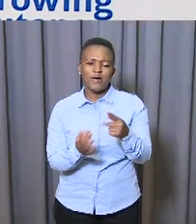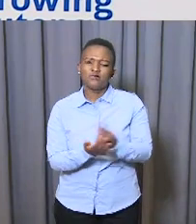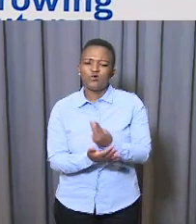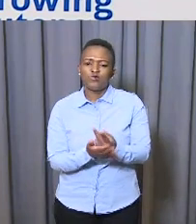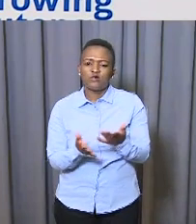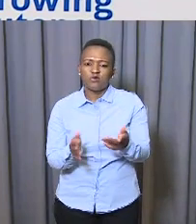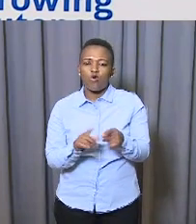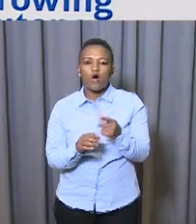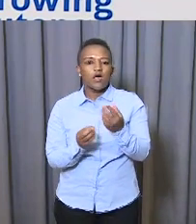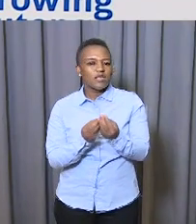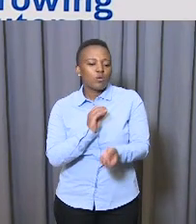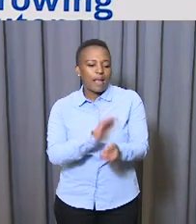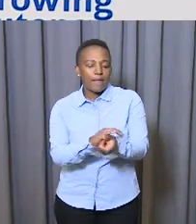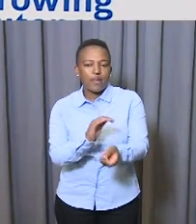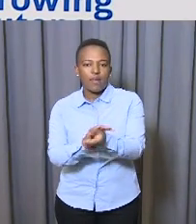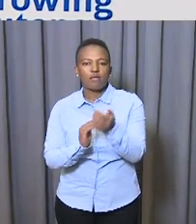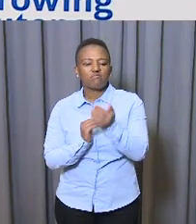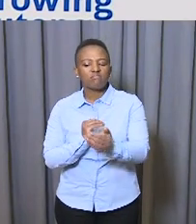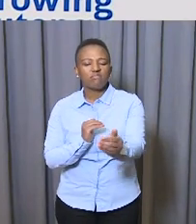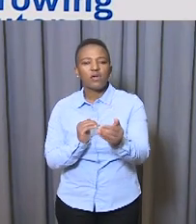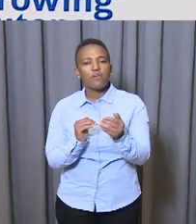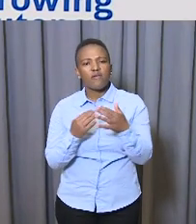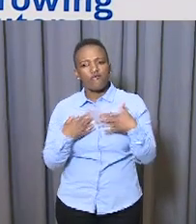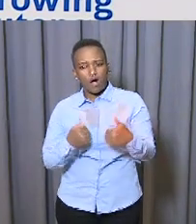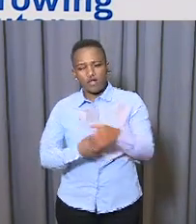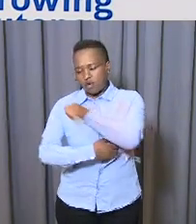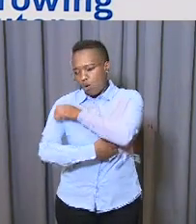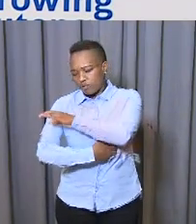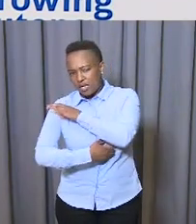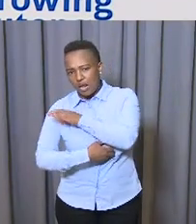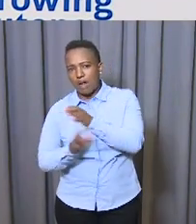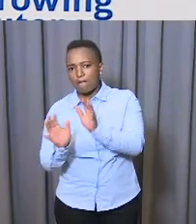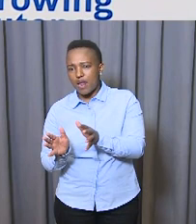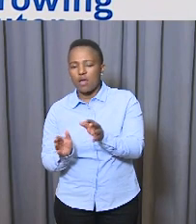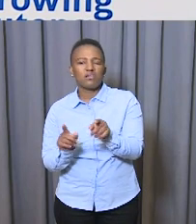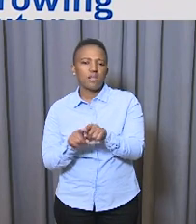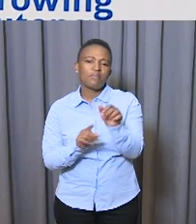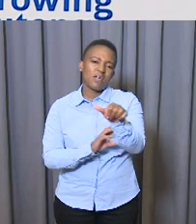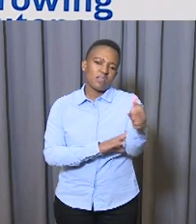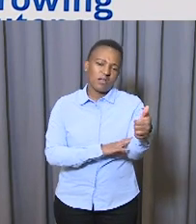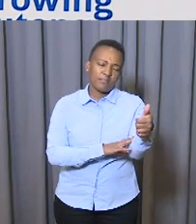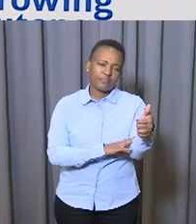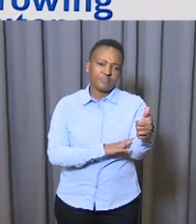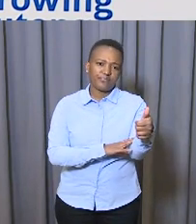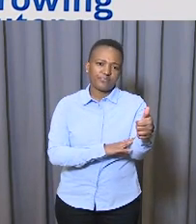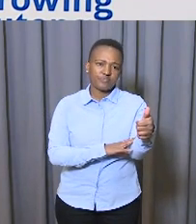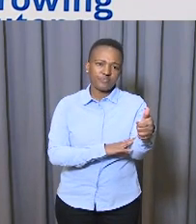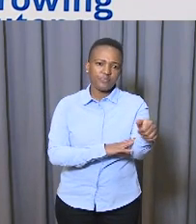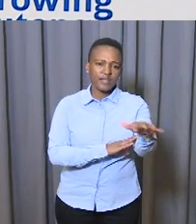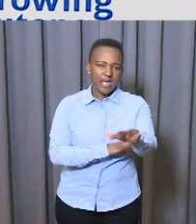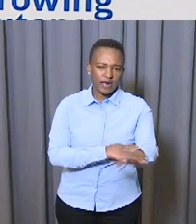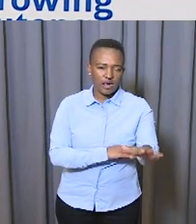something that will be happening throughout, not only in health facilities, but in all the other public you